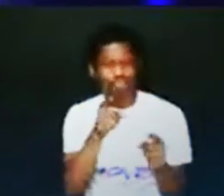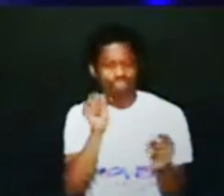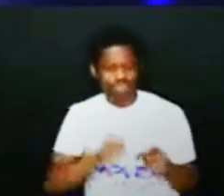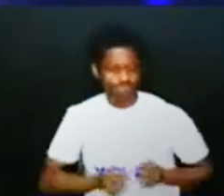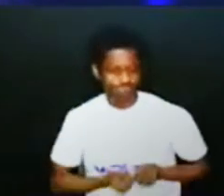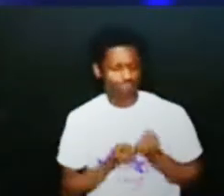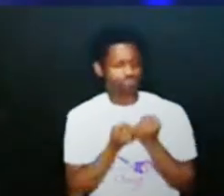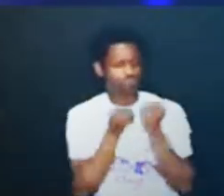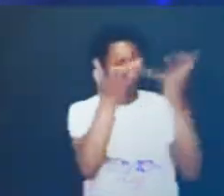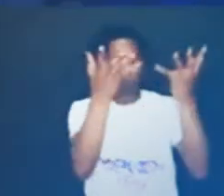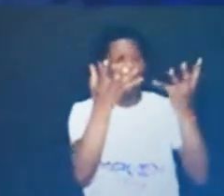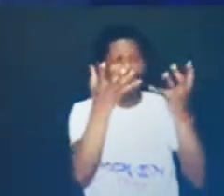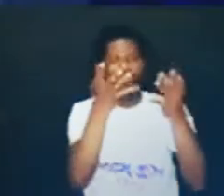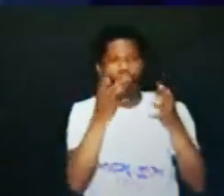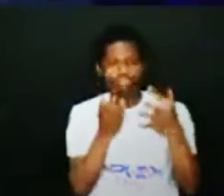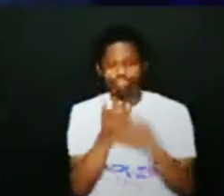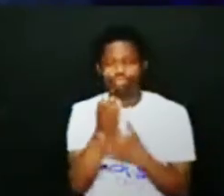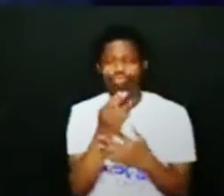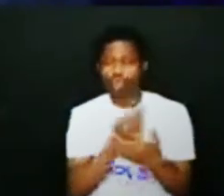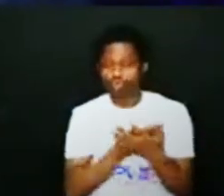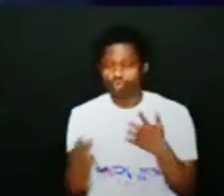Holy Ghost.